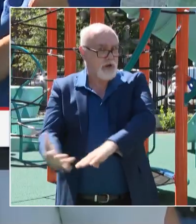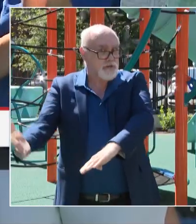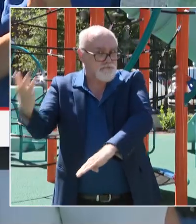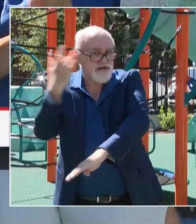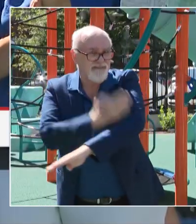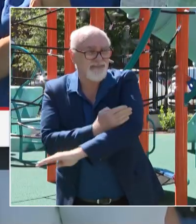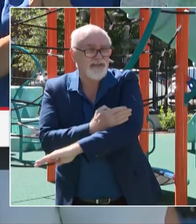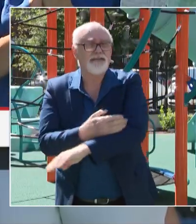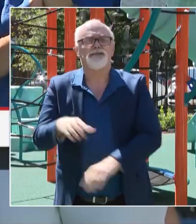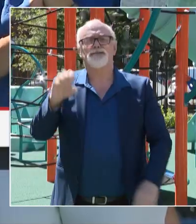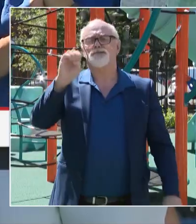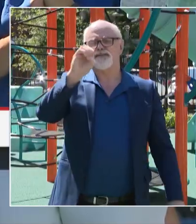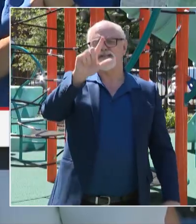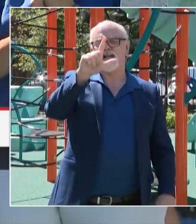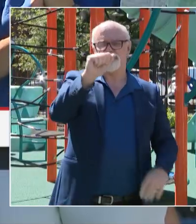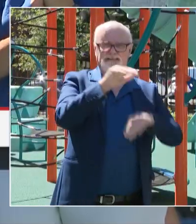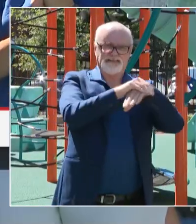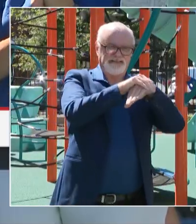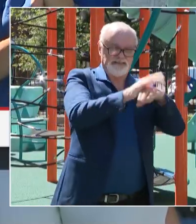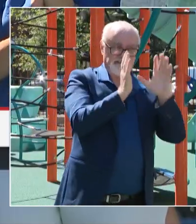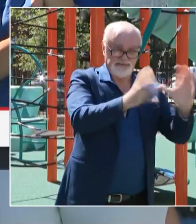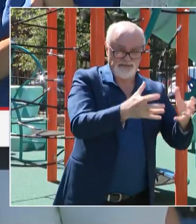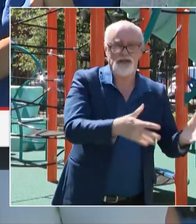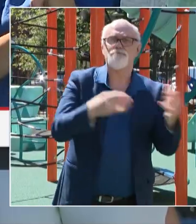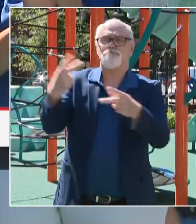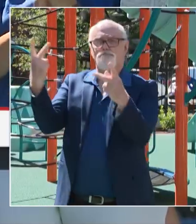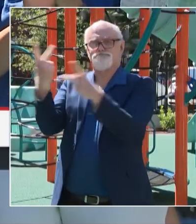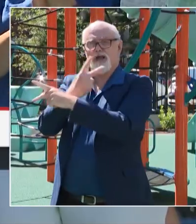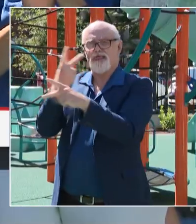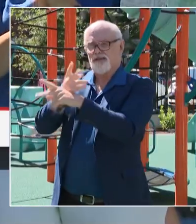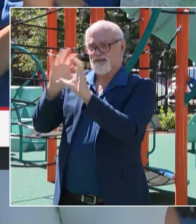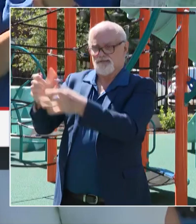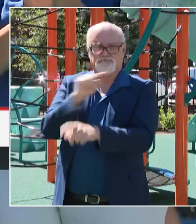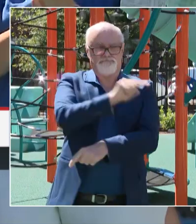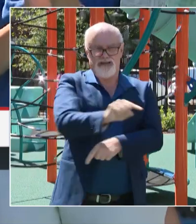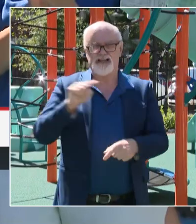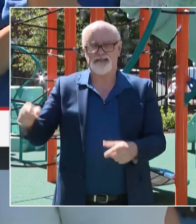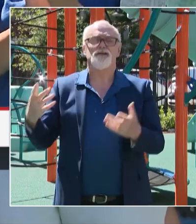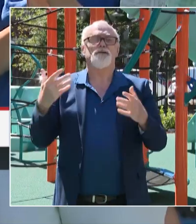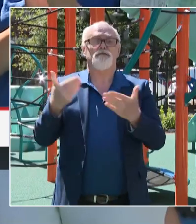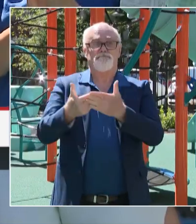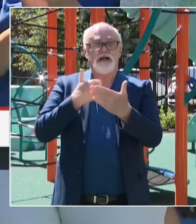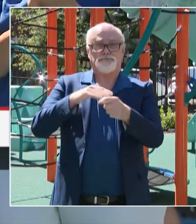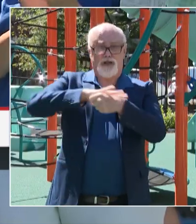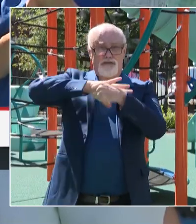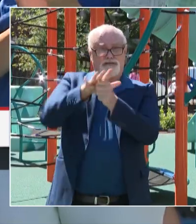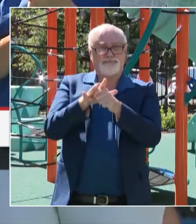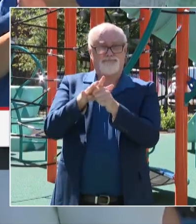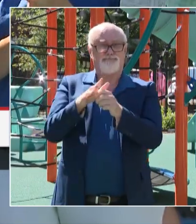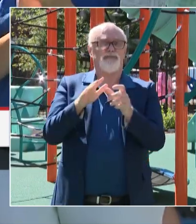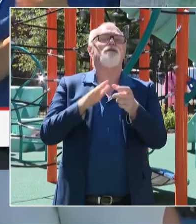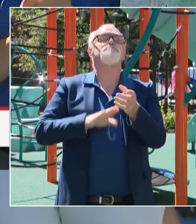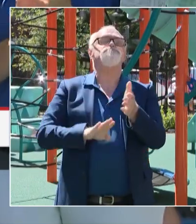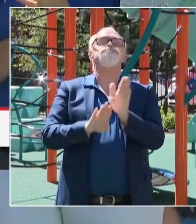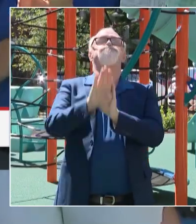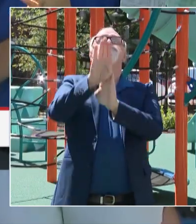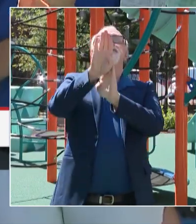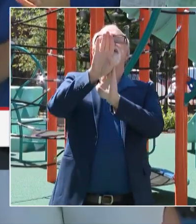largest increase in proficiency since the pandemic. Let's give everybody a round of applause.